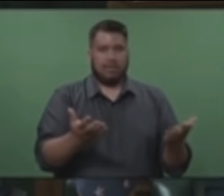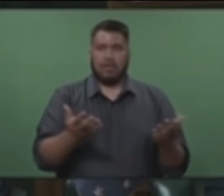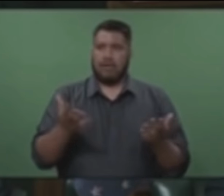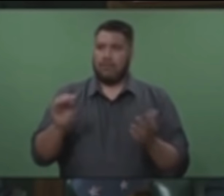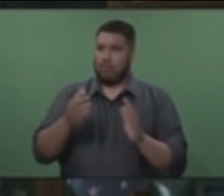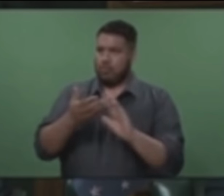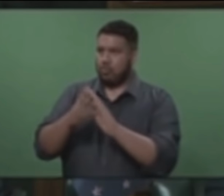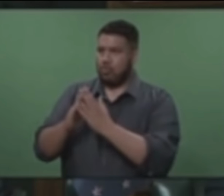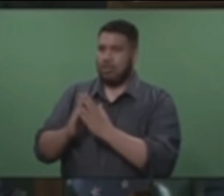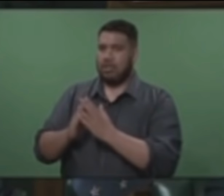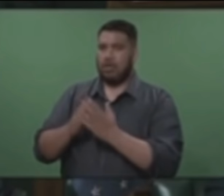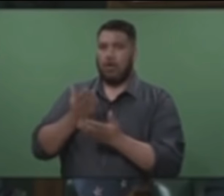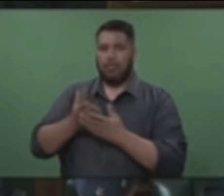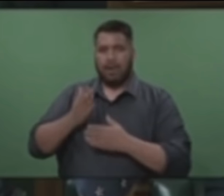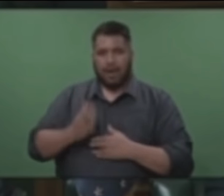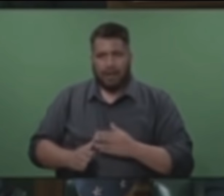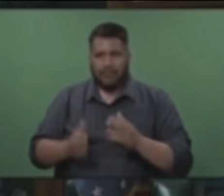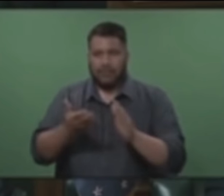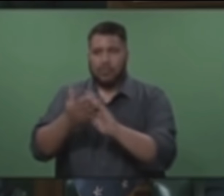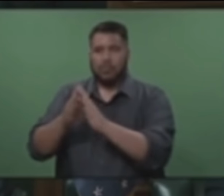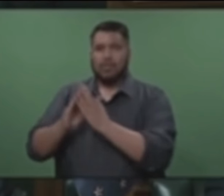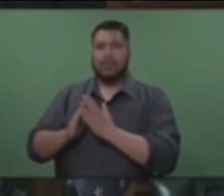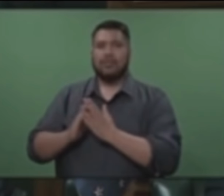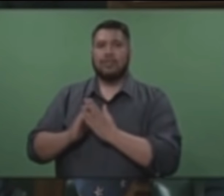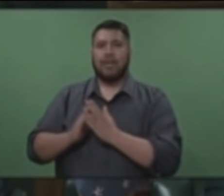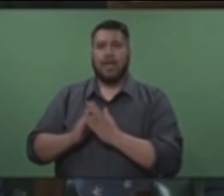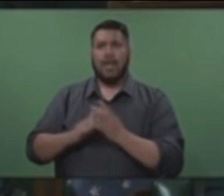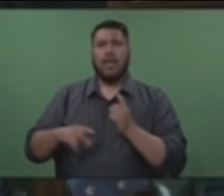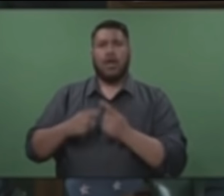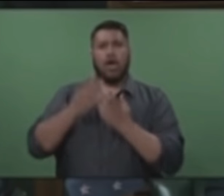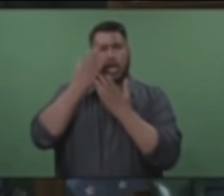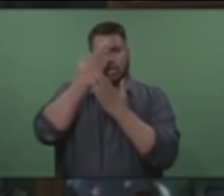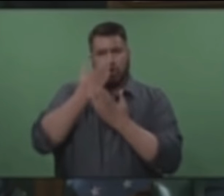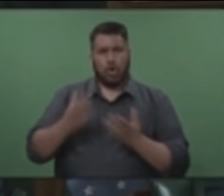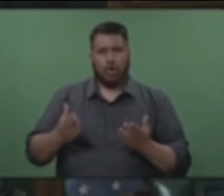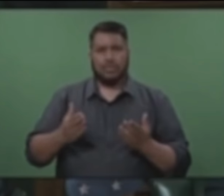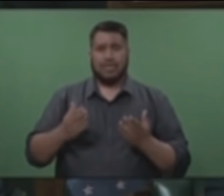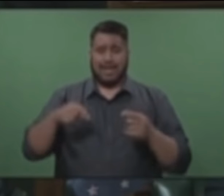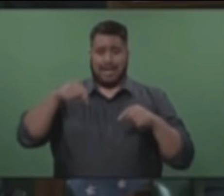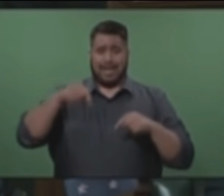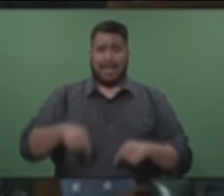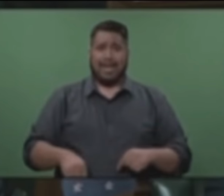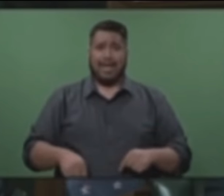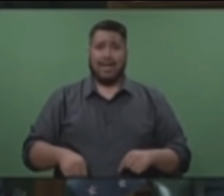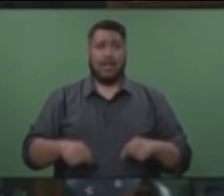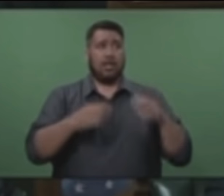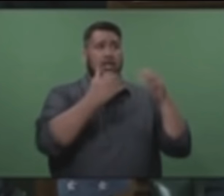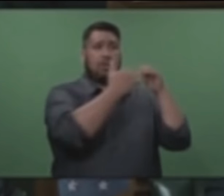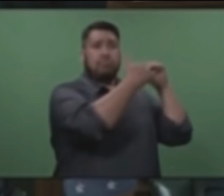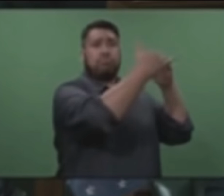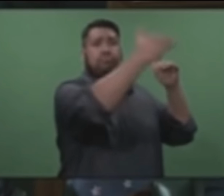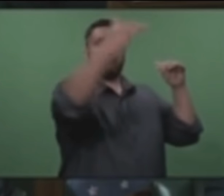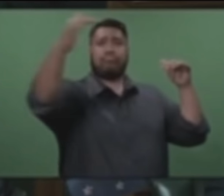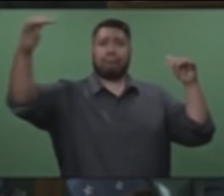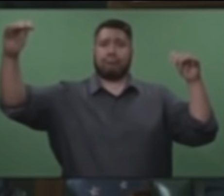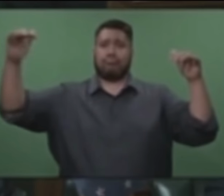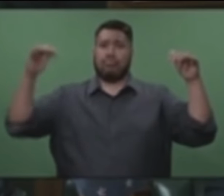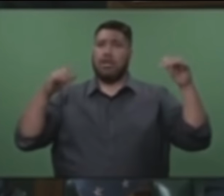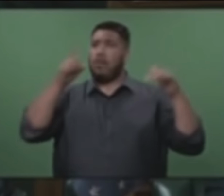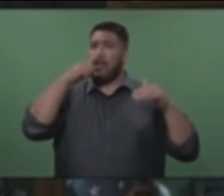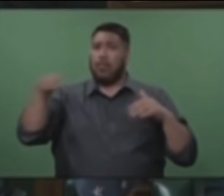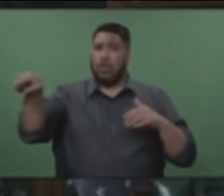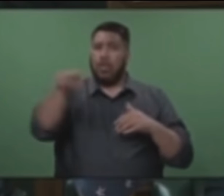I acknowledge the representation of those communities in the gallery here today. The